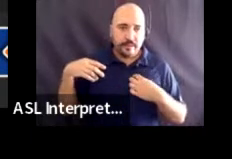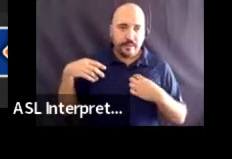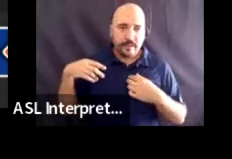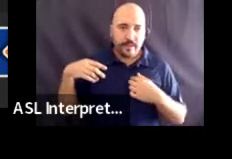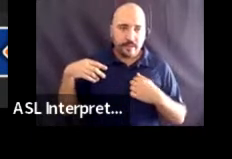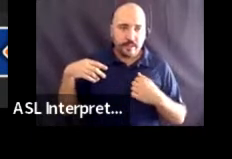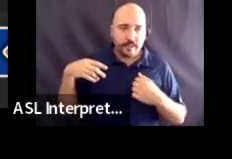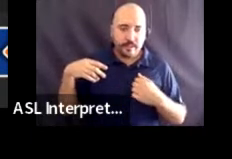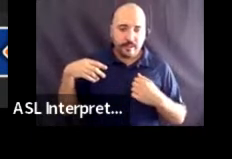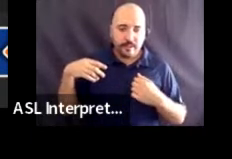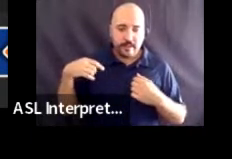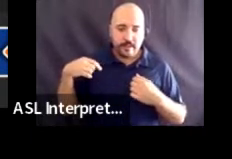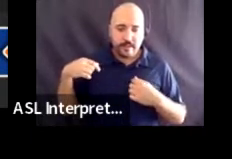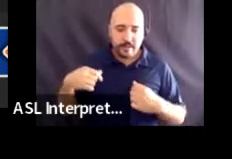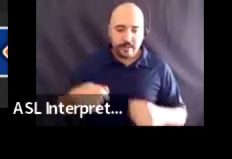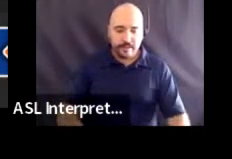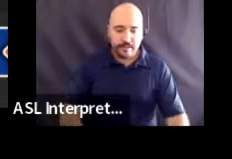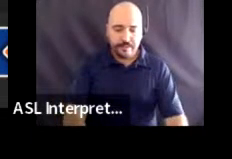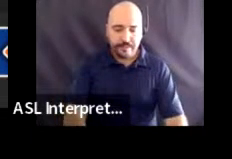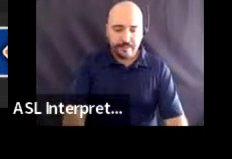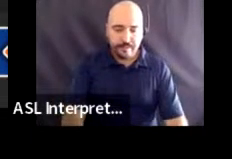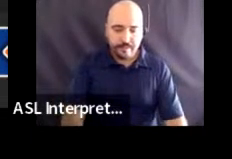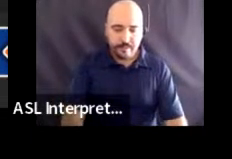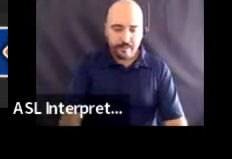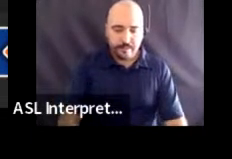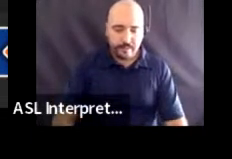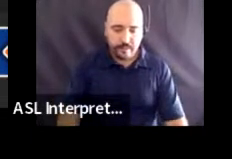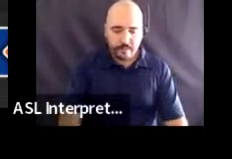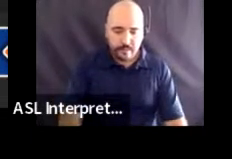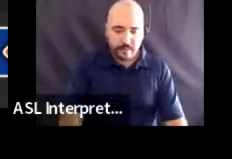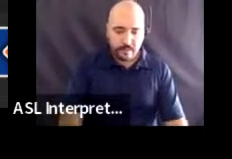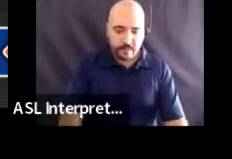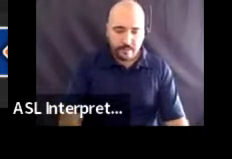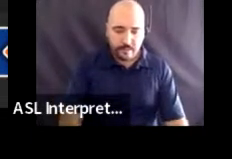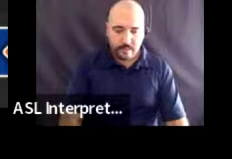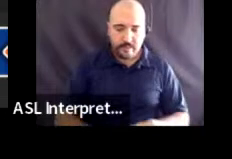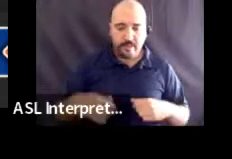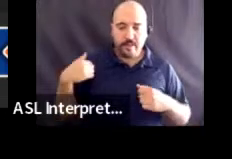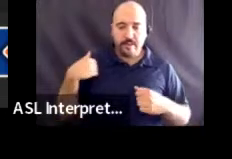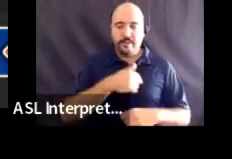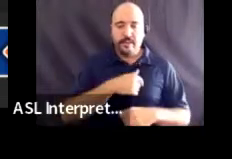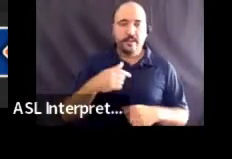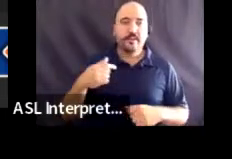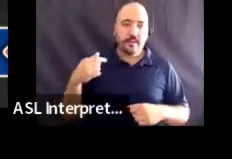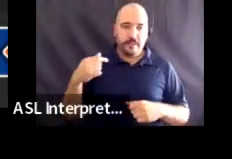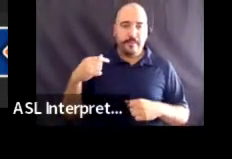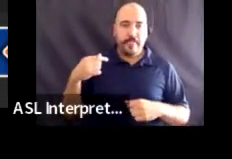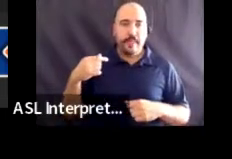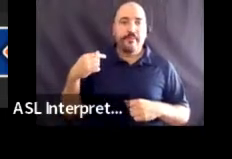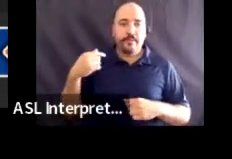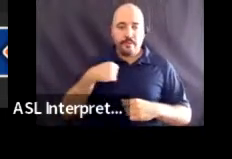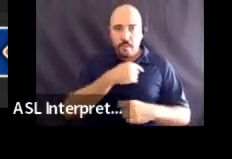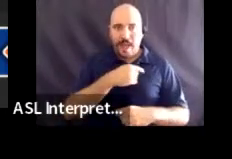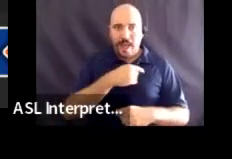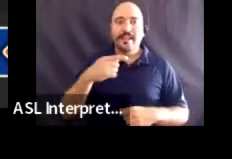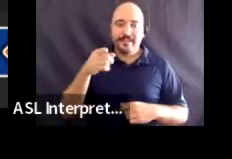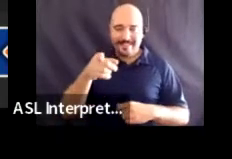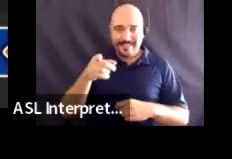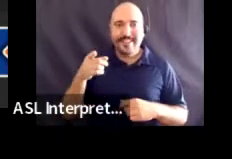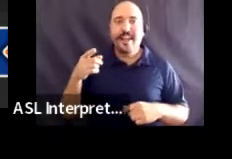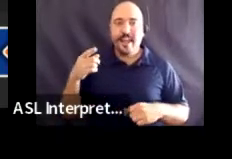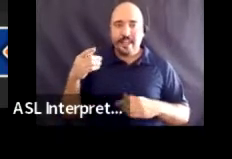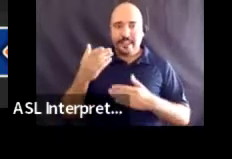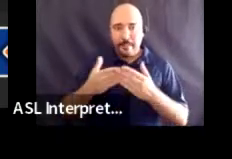a highlighted day, as Peter said, to indicate that there's something there to